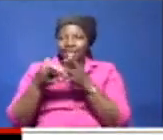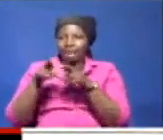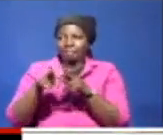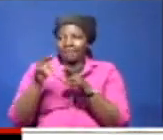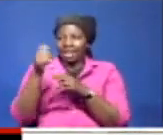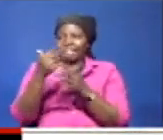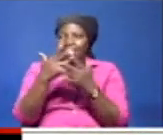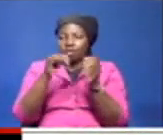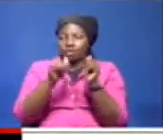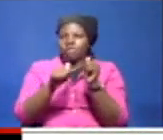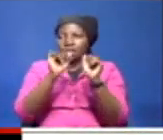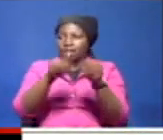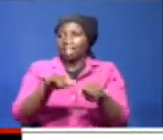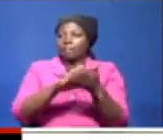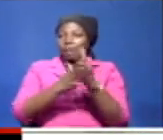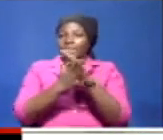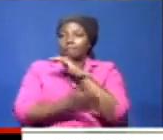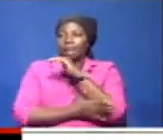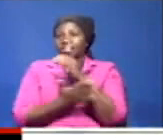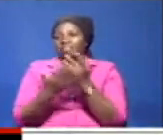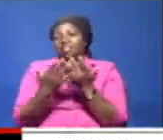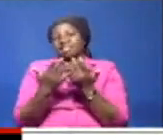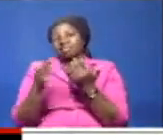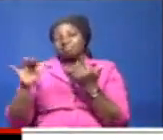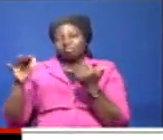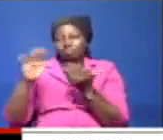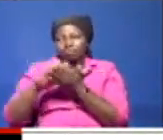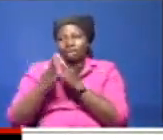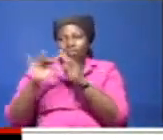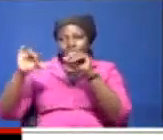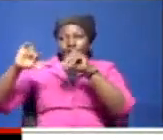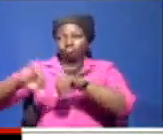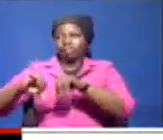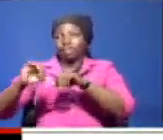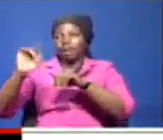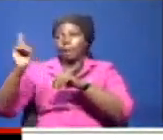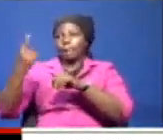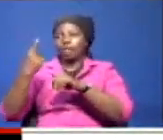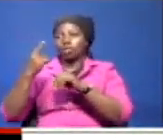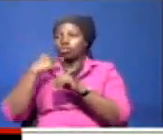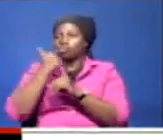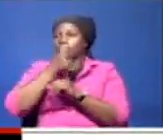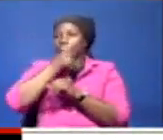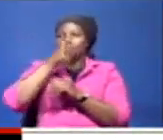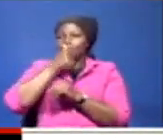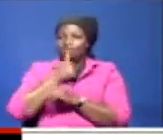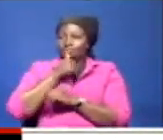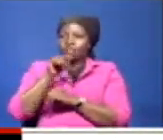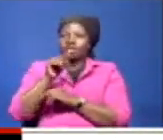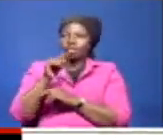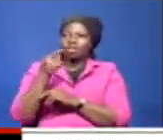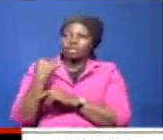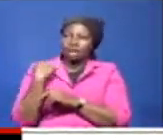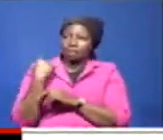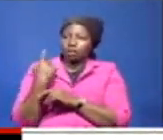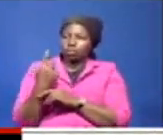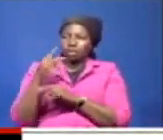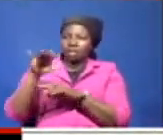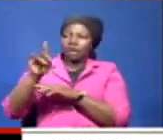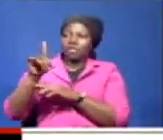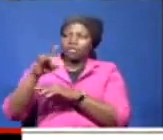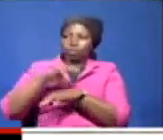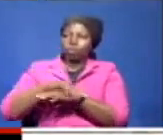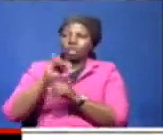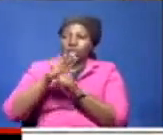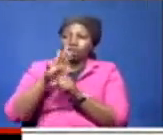the person who they thought was the privateer, who would be probably second best to the factory guys, is the one who scored a lot of points.